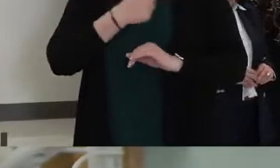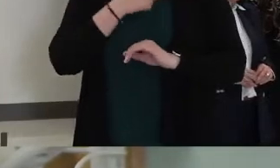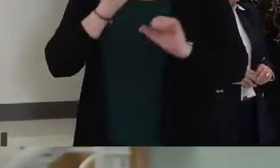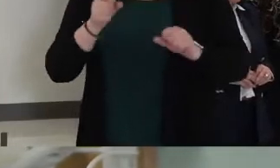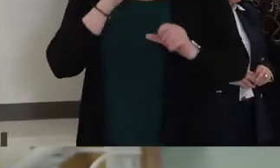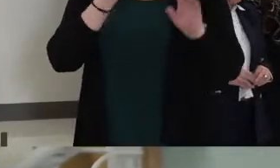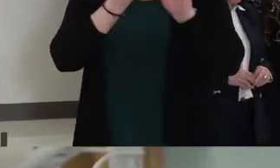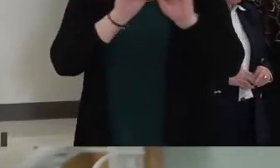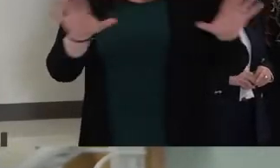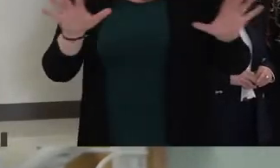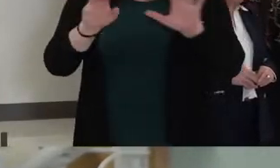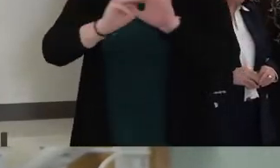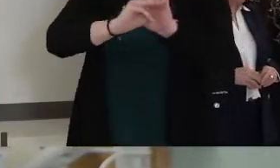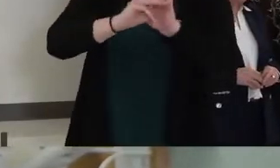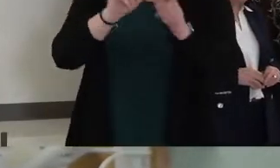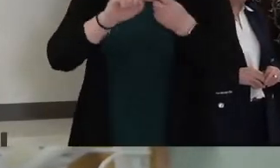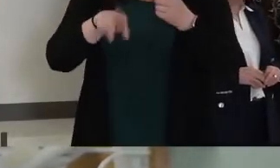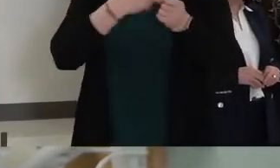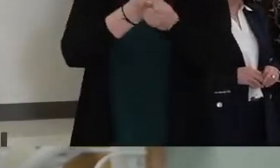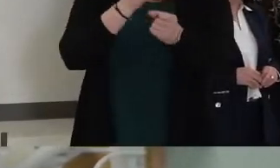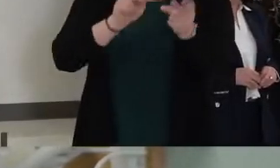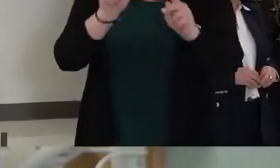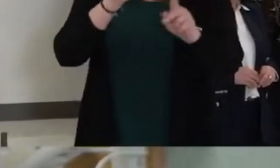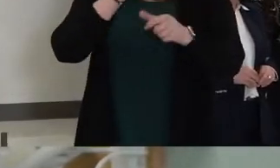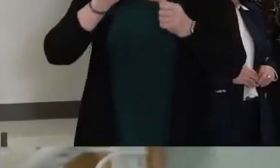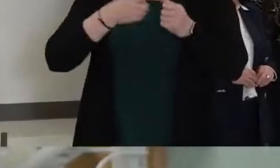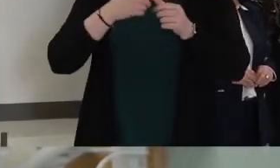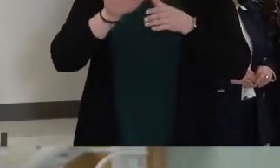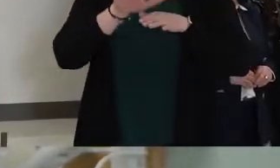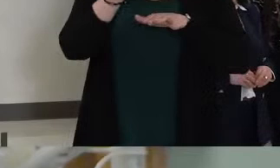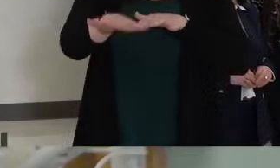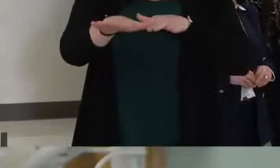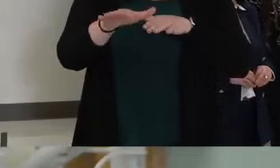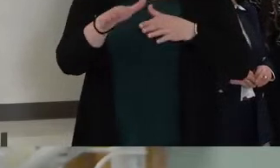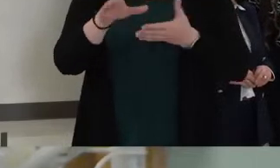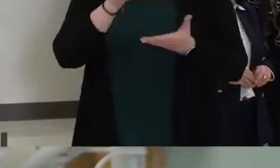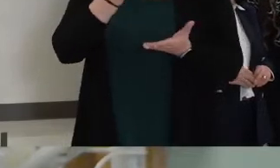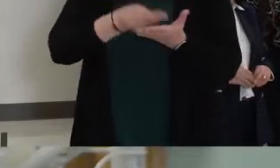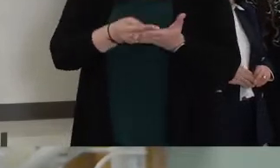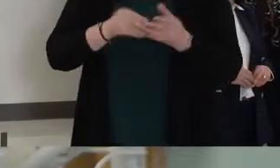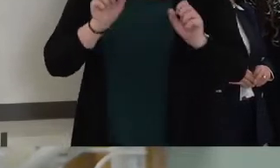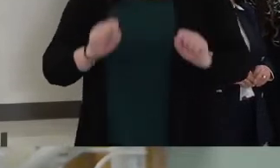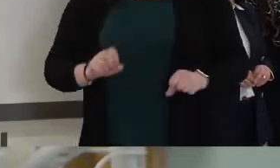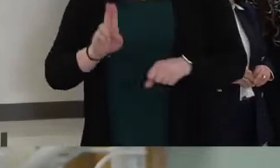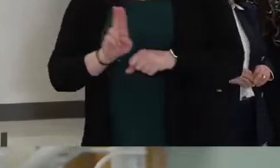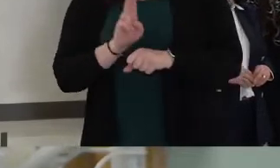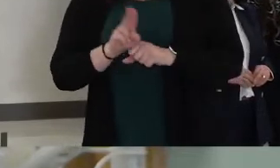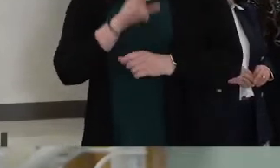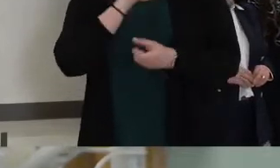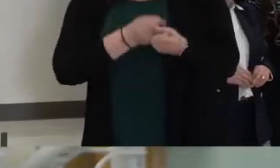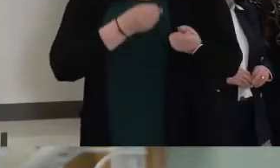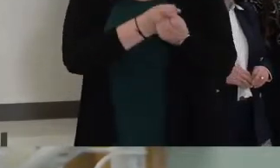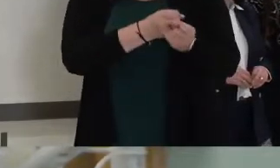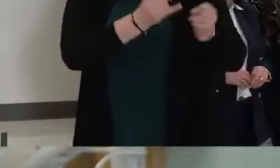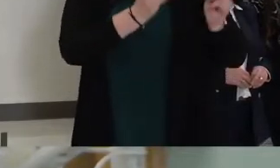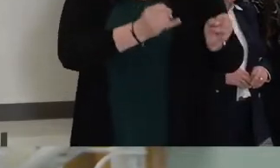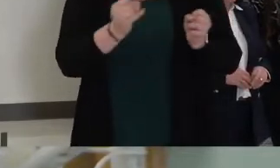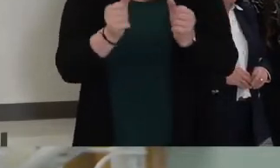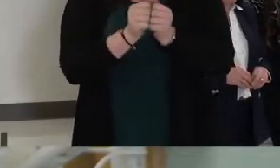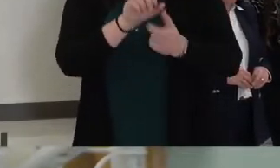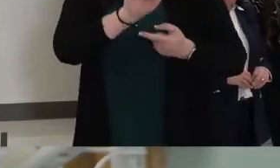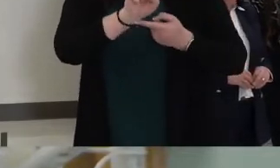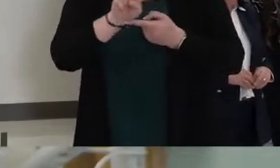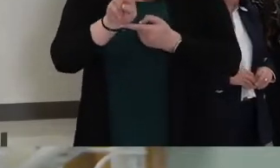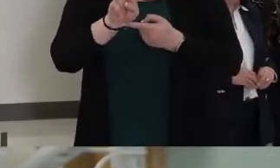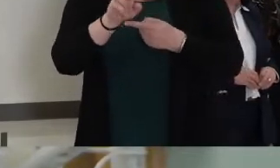models to support people. The first start is to say this funding can be used to support individuals with substance use